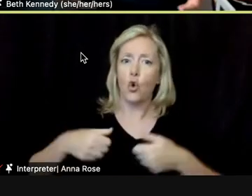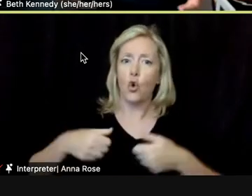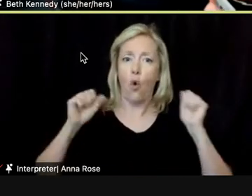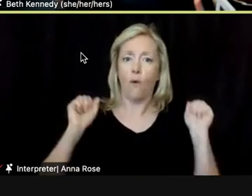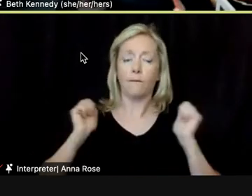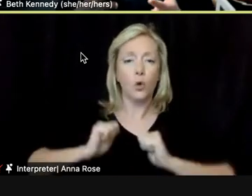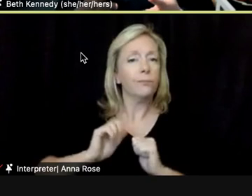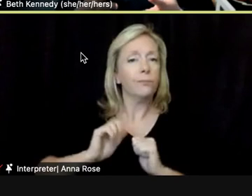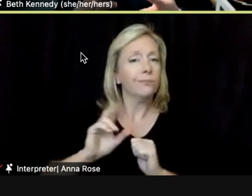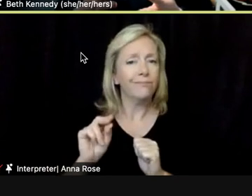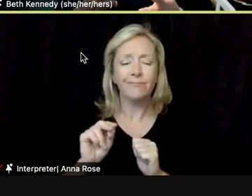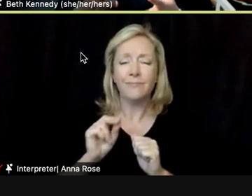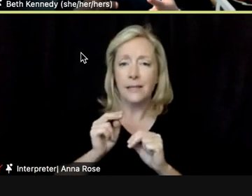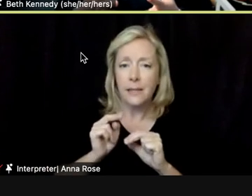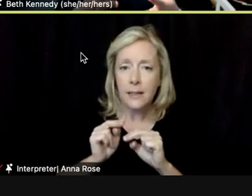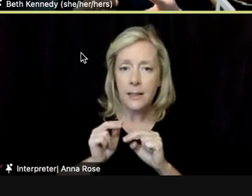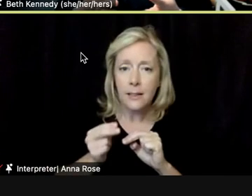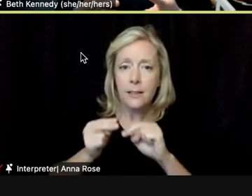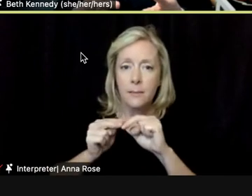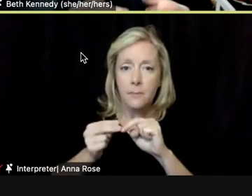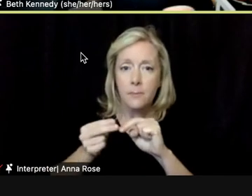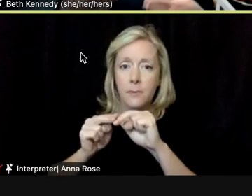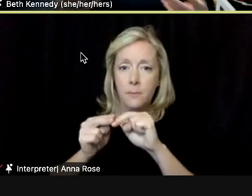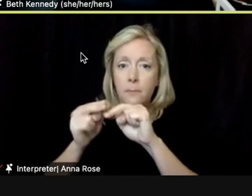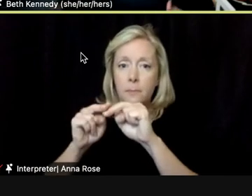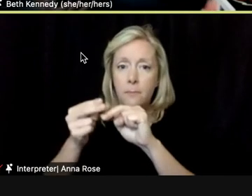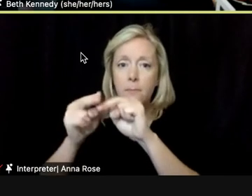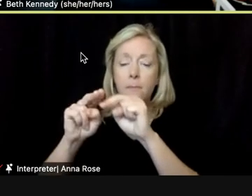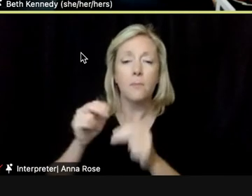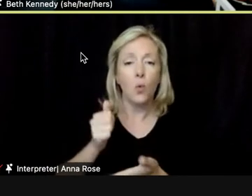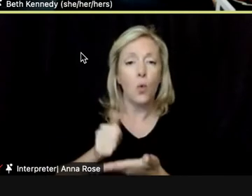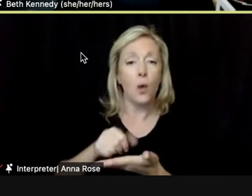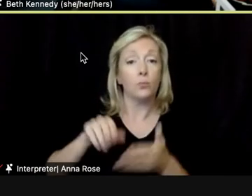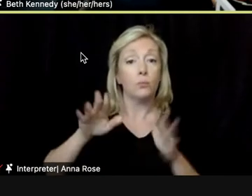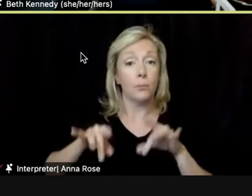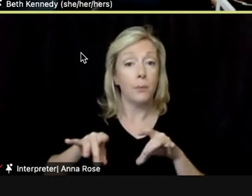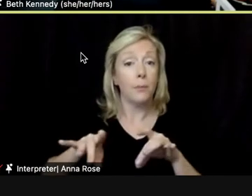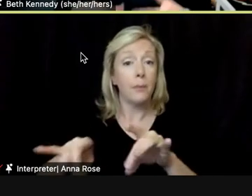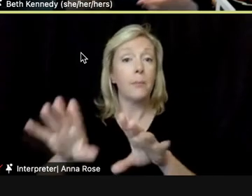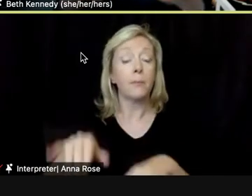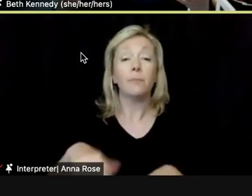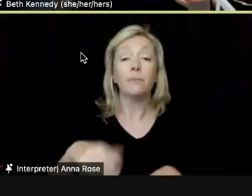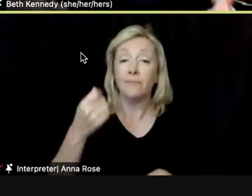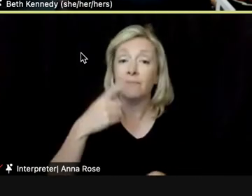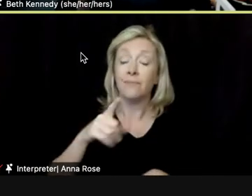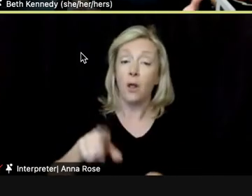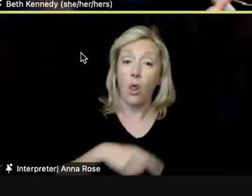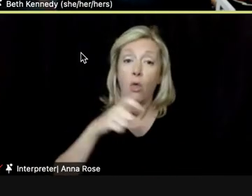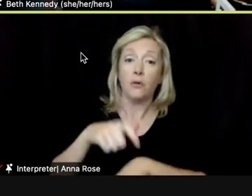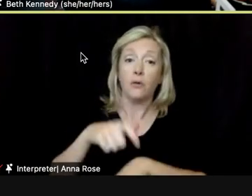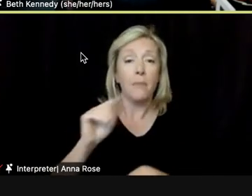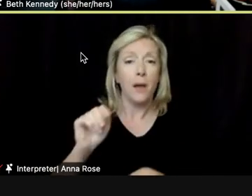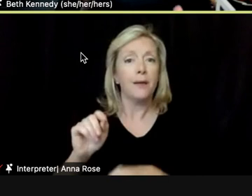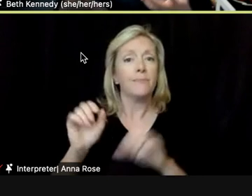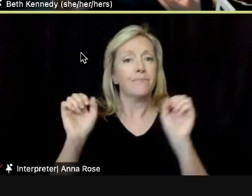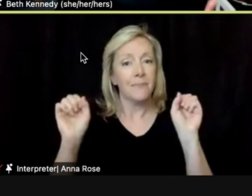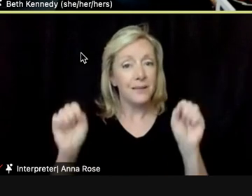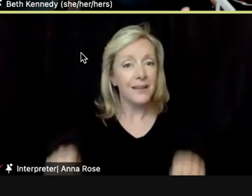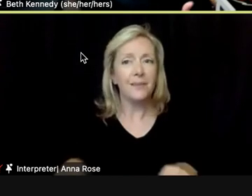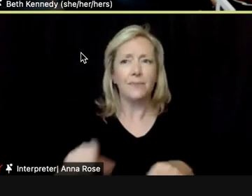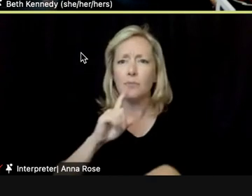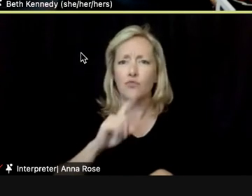opportunity and doing with the student. So it just takes longer, but everything can be a really